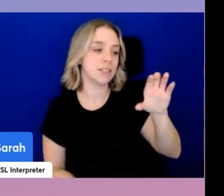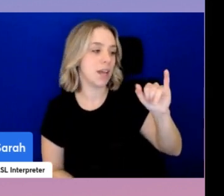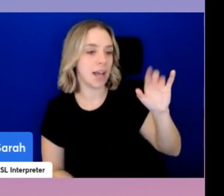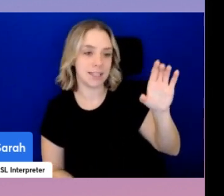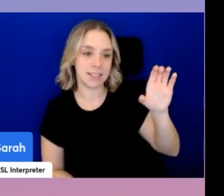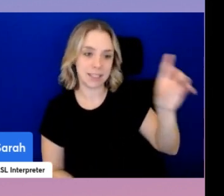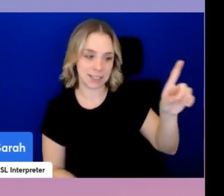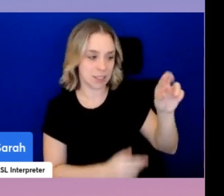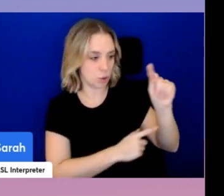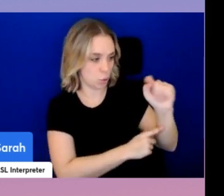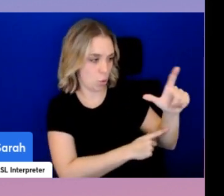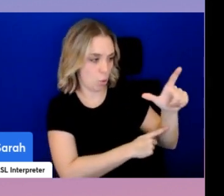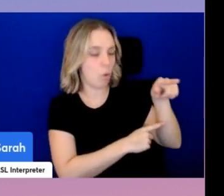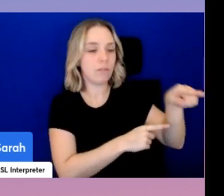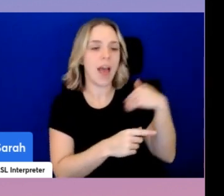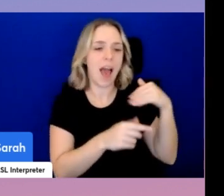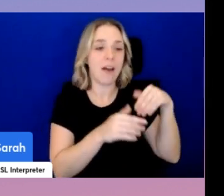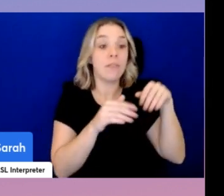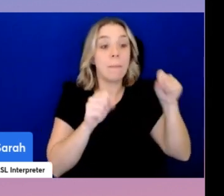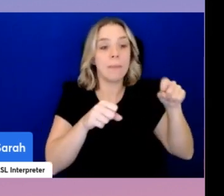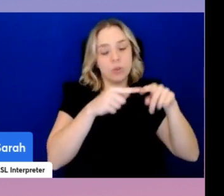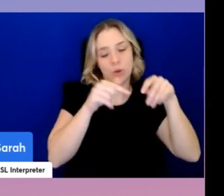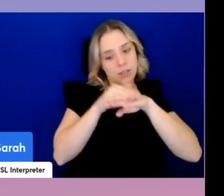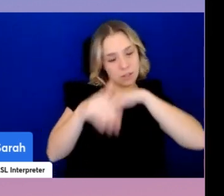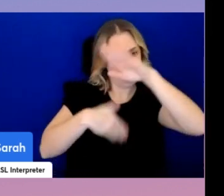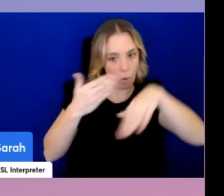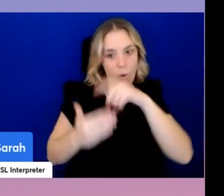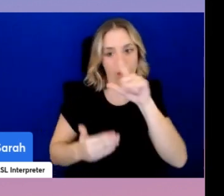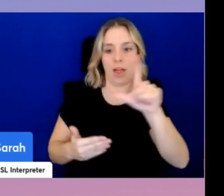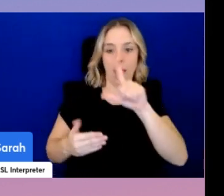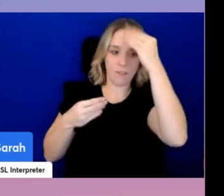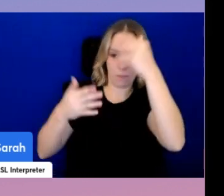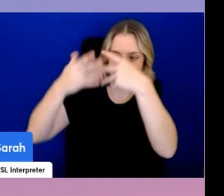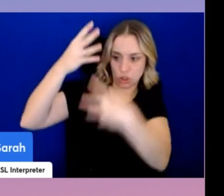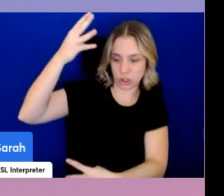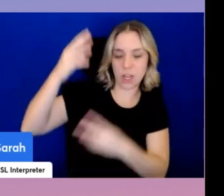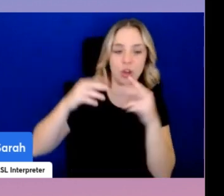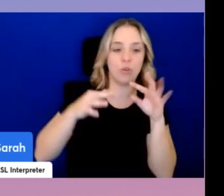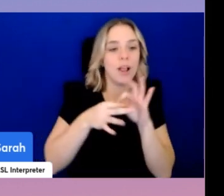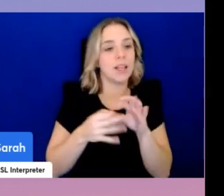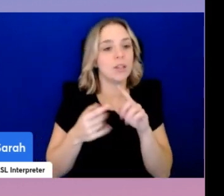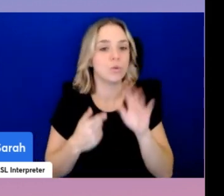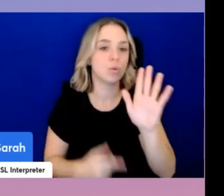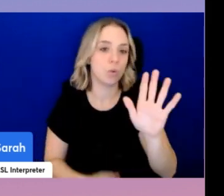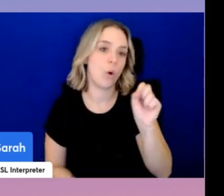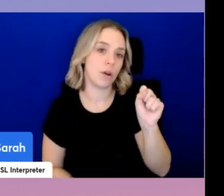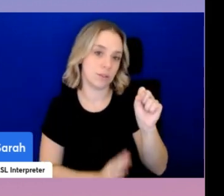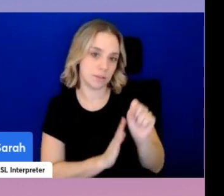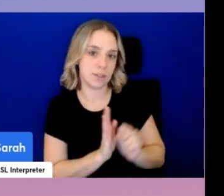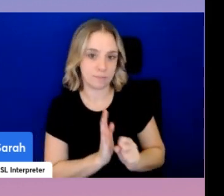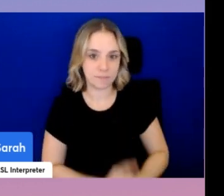the ability to access an entire library of information relating to your estate.